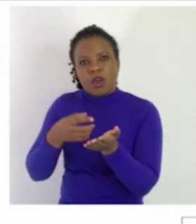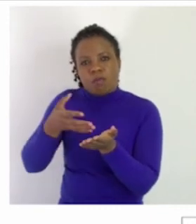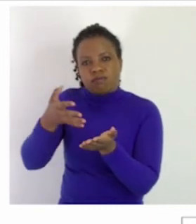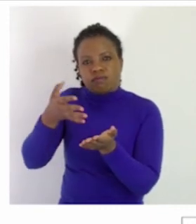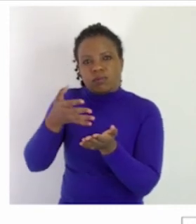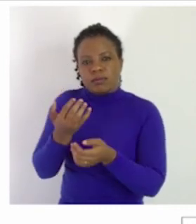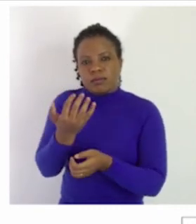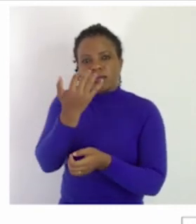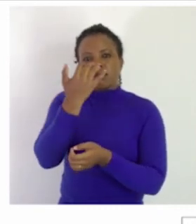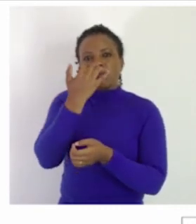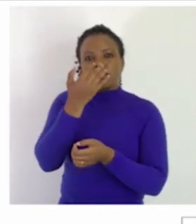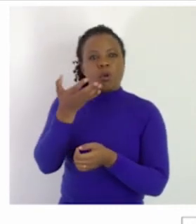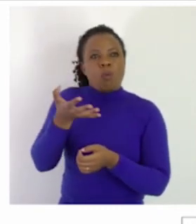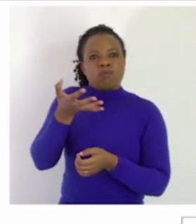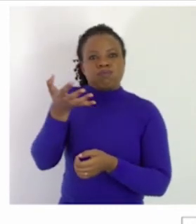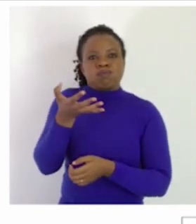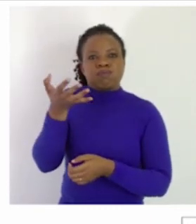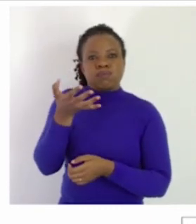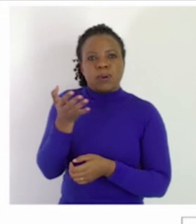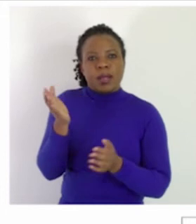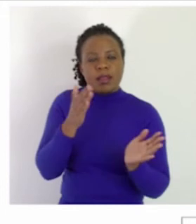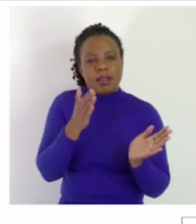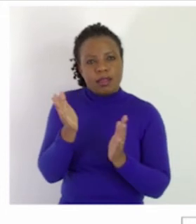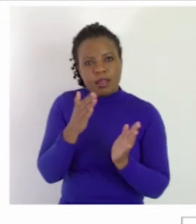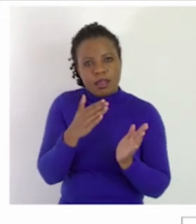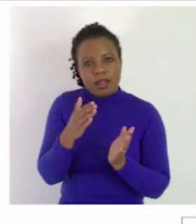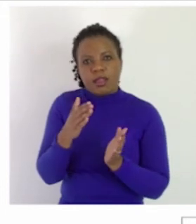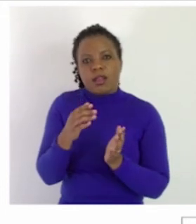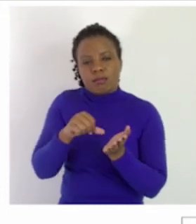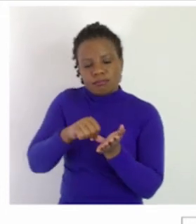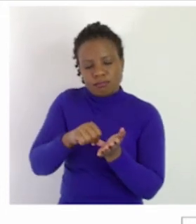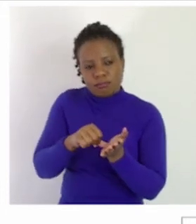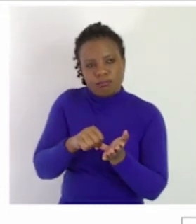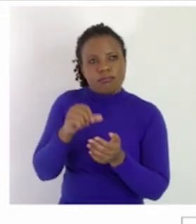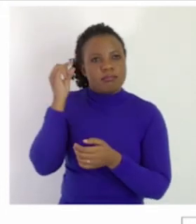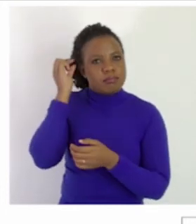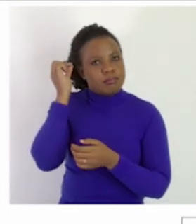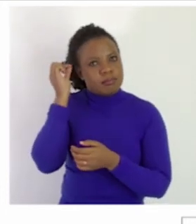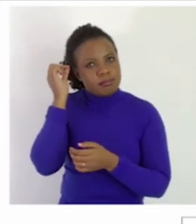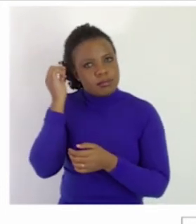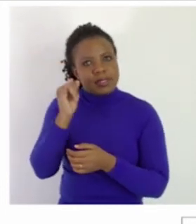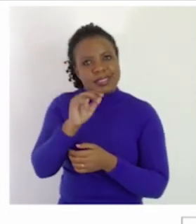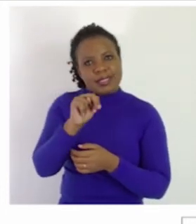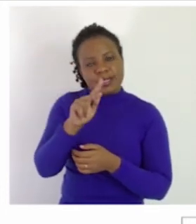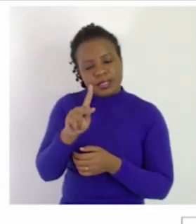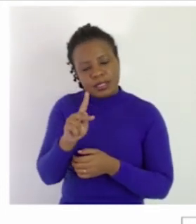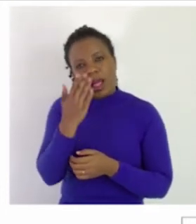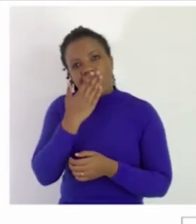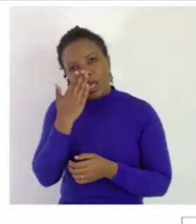steam, oxygen, smoke, air, pollution, hair,